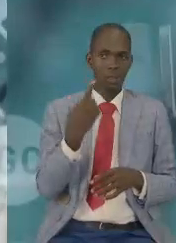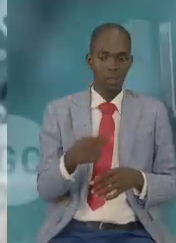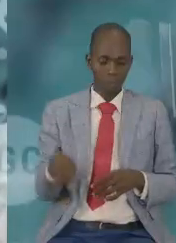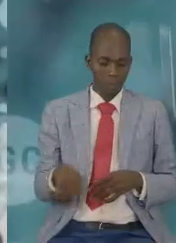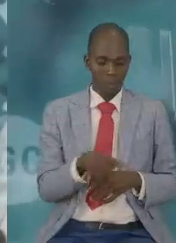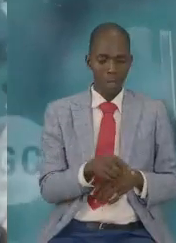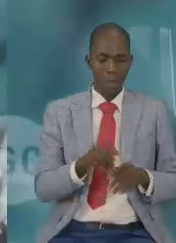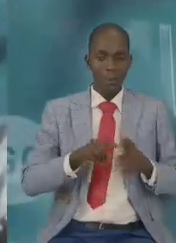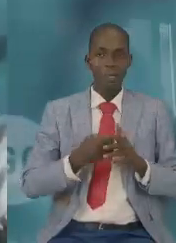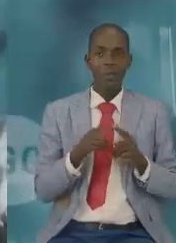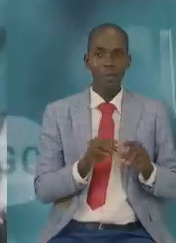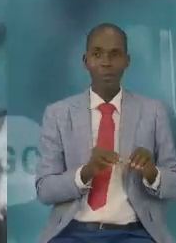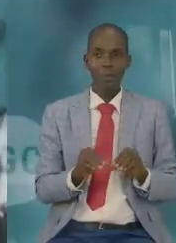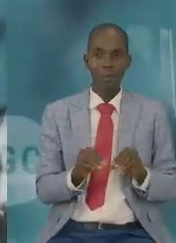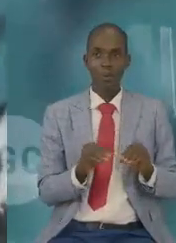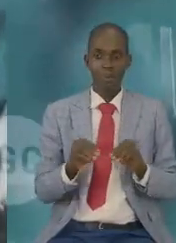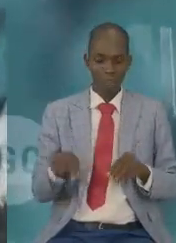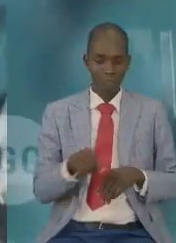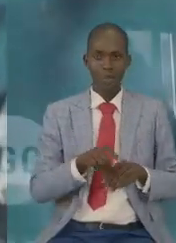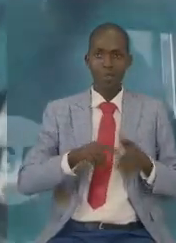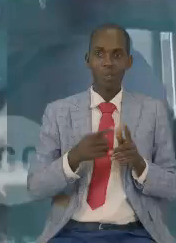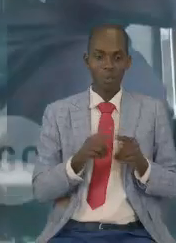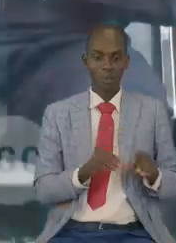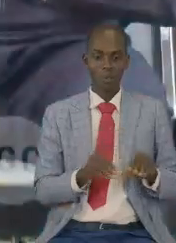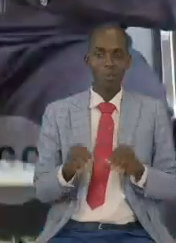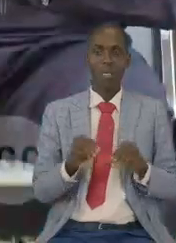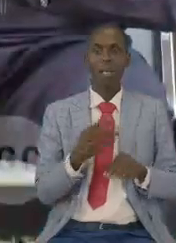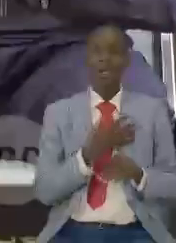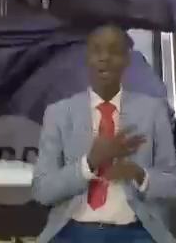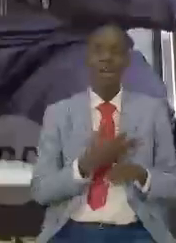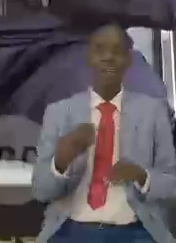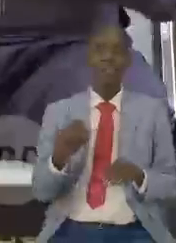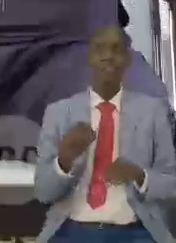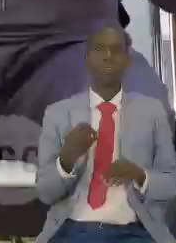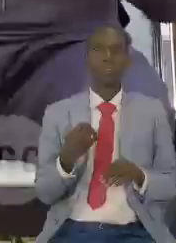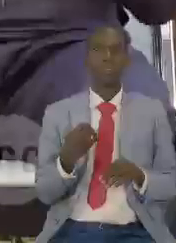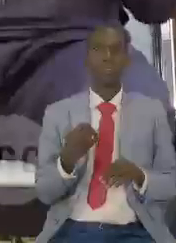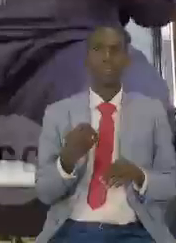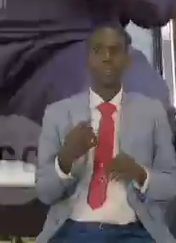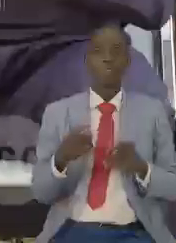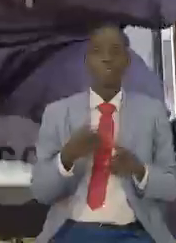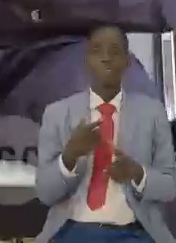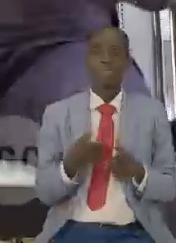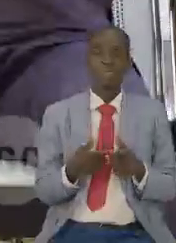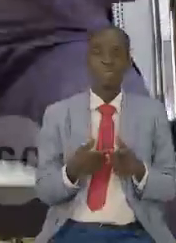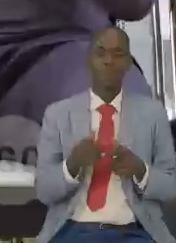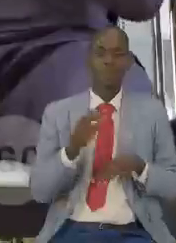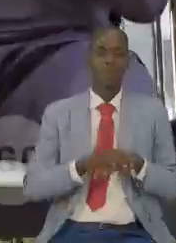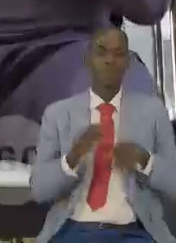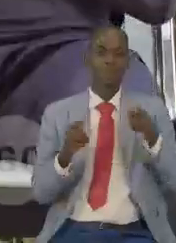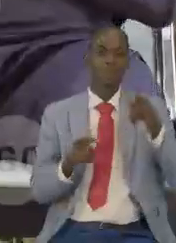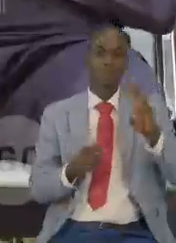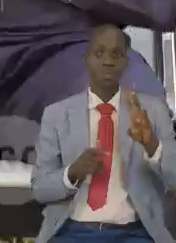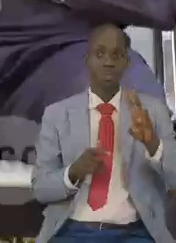was moving, and I left. Then on 26th, that was on Friday morning, by